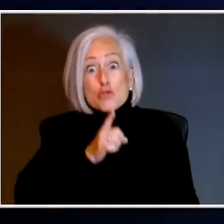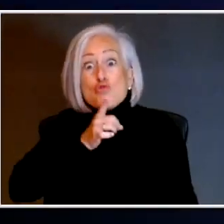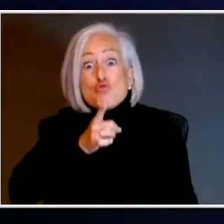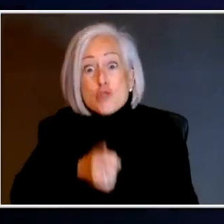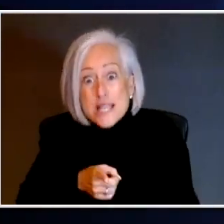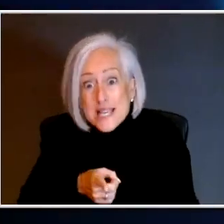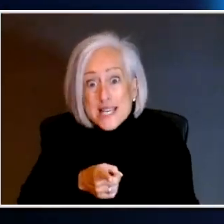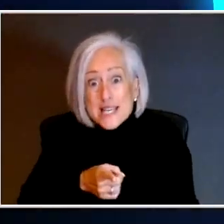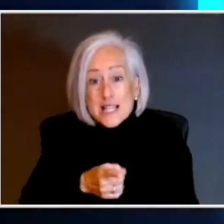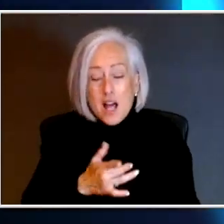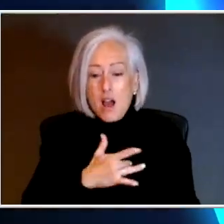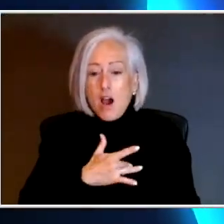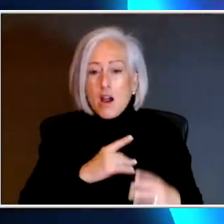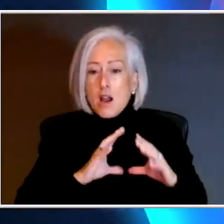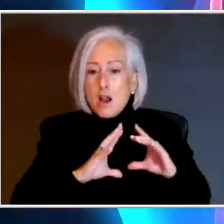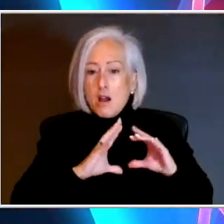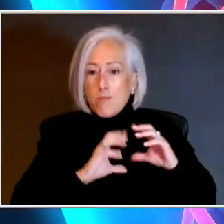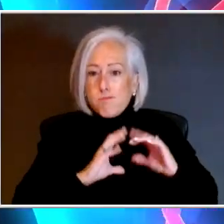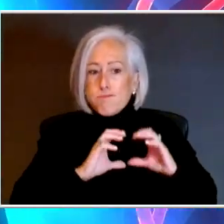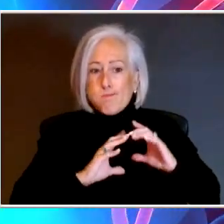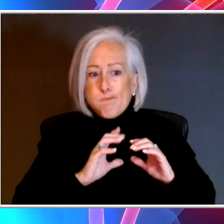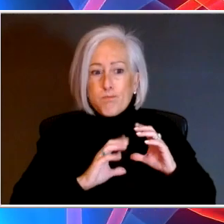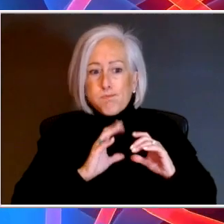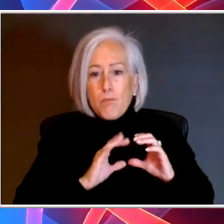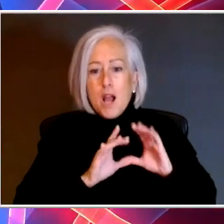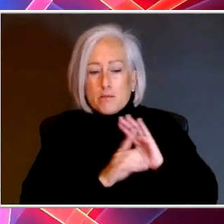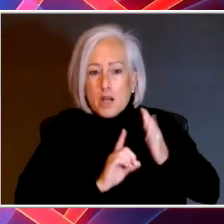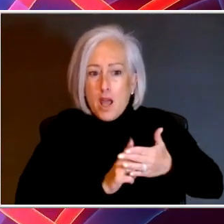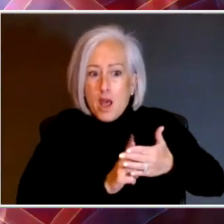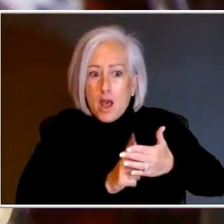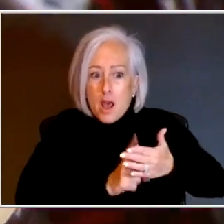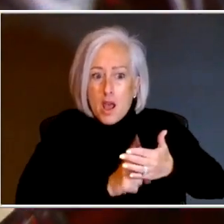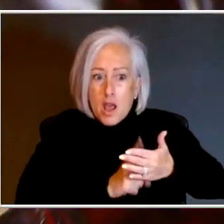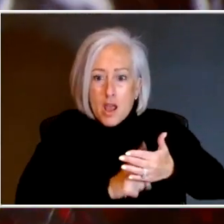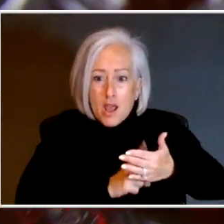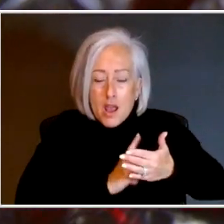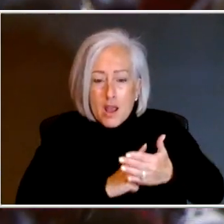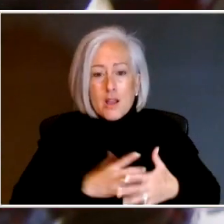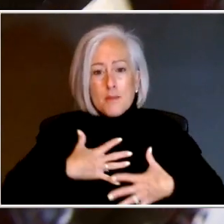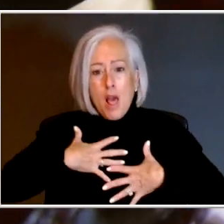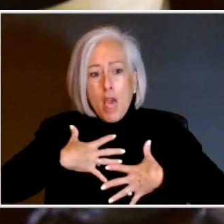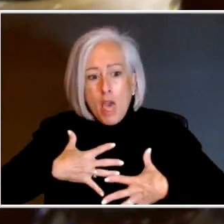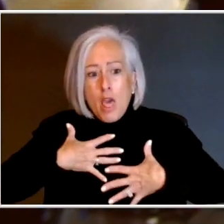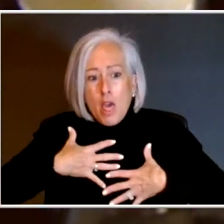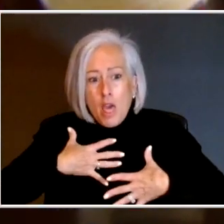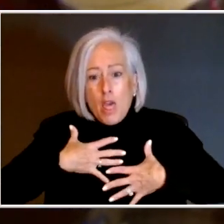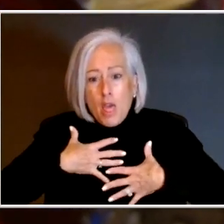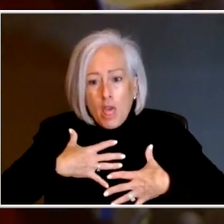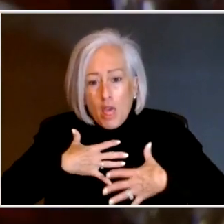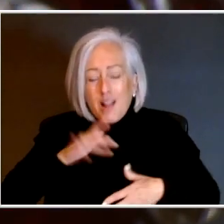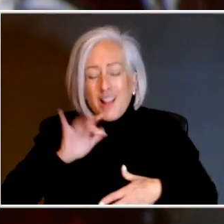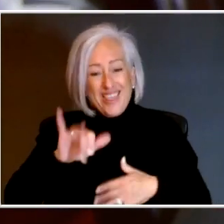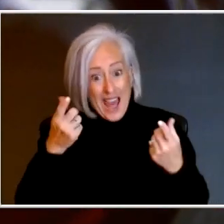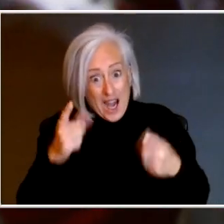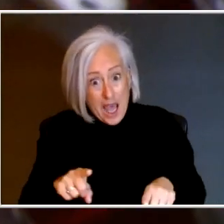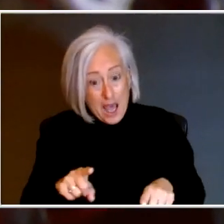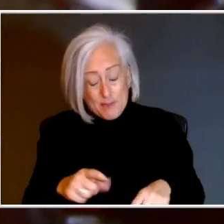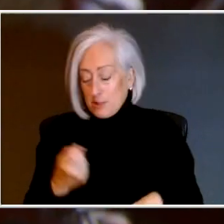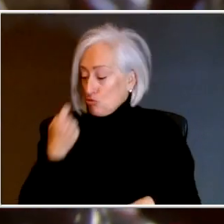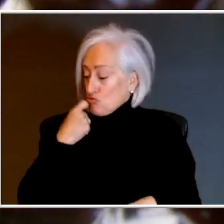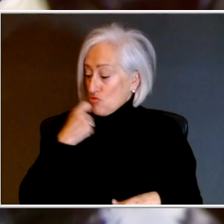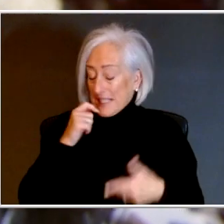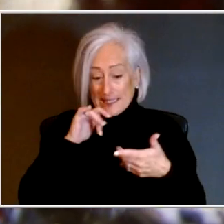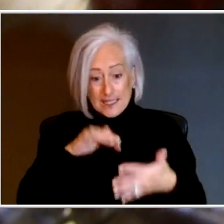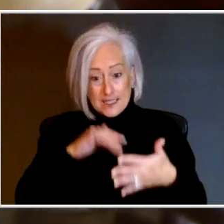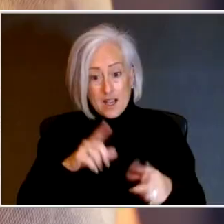heart palpitations, a racing heart, and or shortness of breath. In fact, a recent study funded by the National Institute on Alcohol